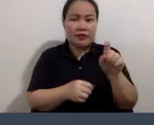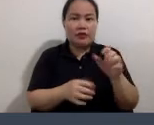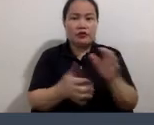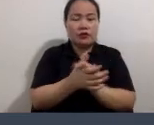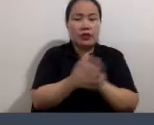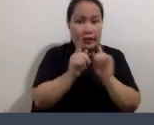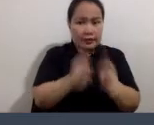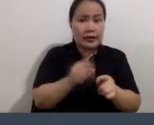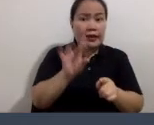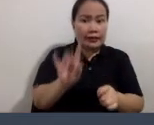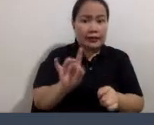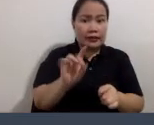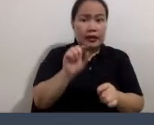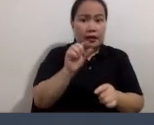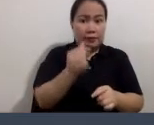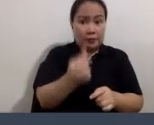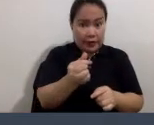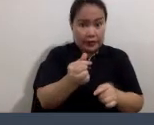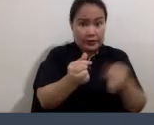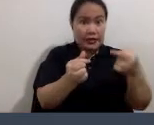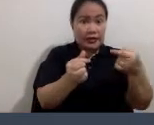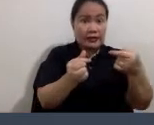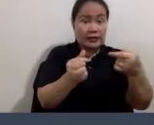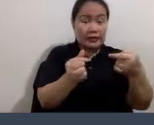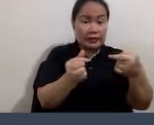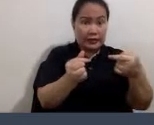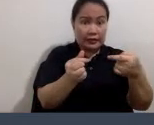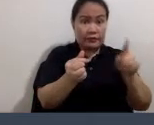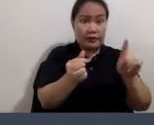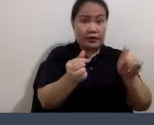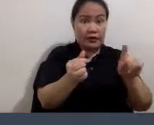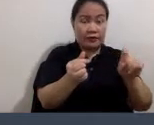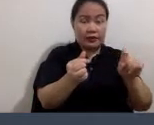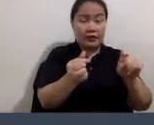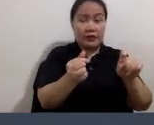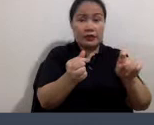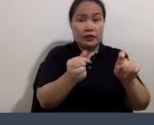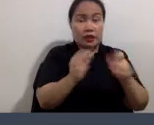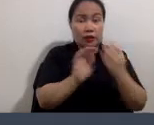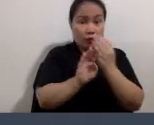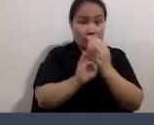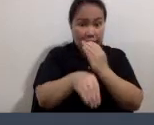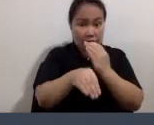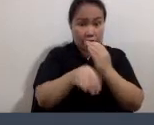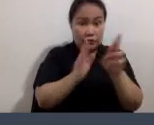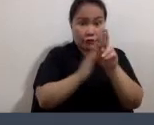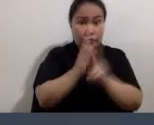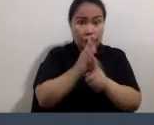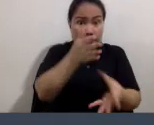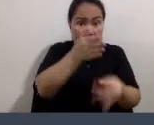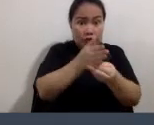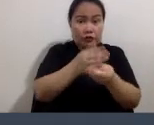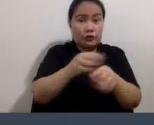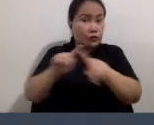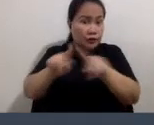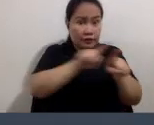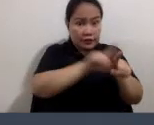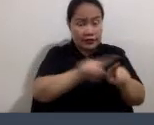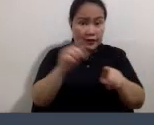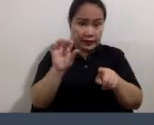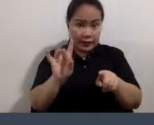8 plus negative 11, go back to the rule of addition, so we will have, this is different